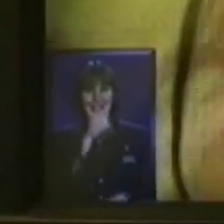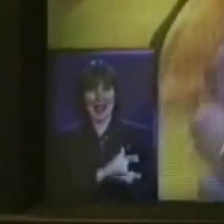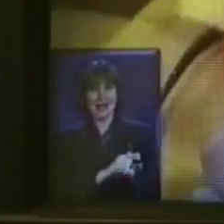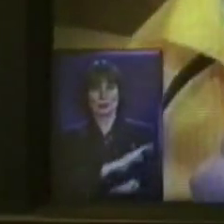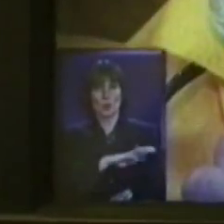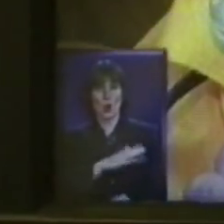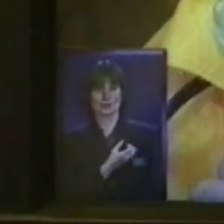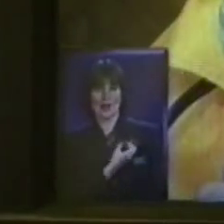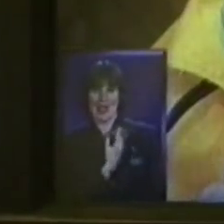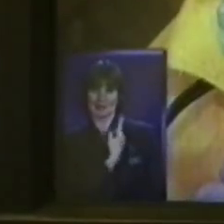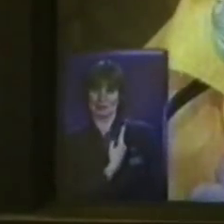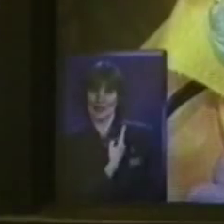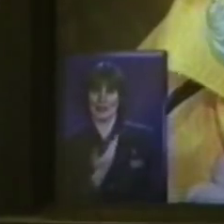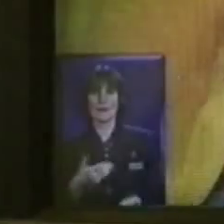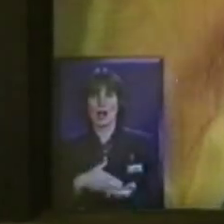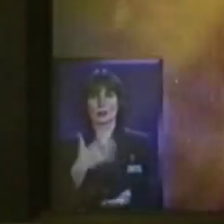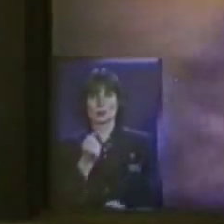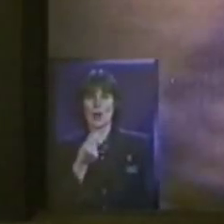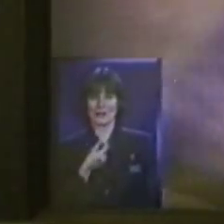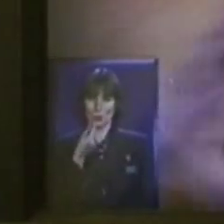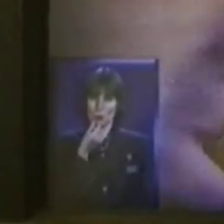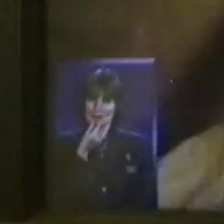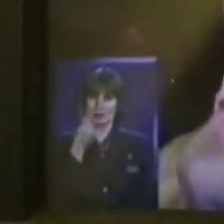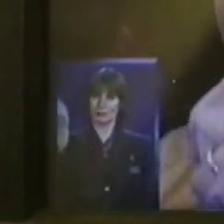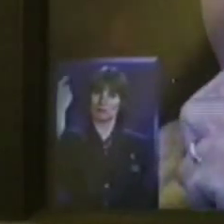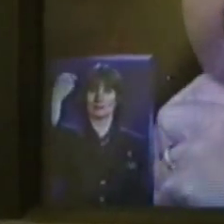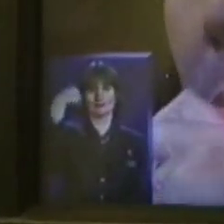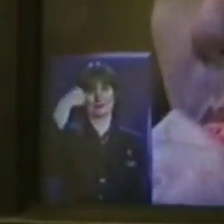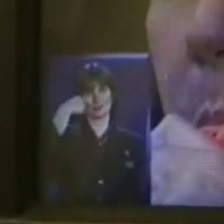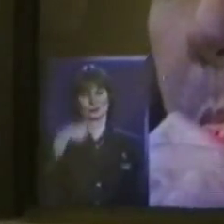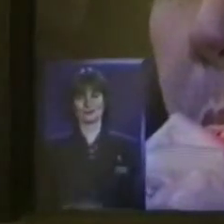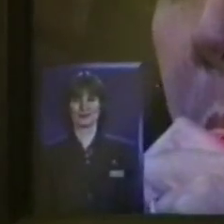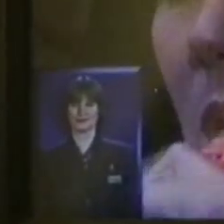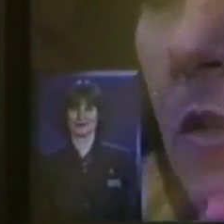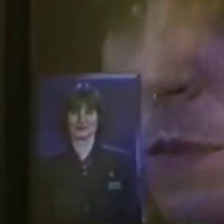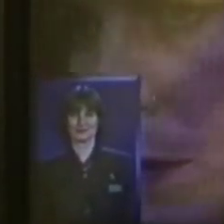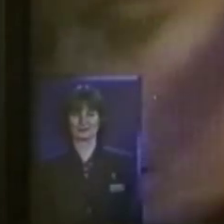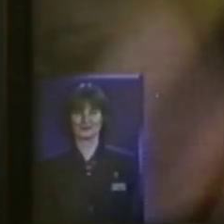A light will come on automatically on contact with water, and there's a whistle for attracting attention.